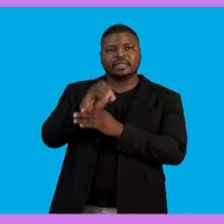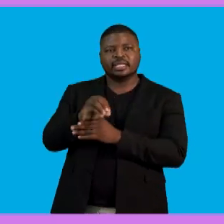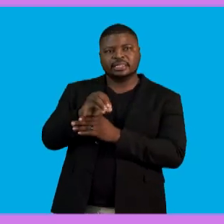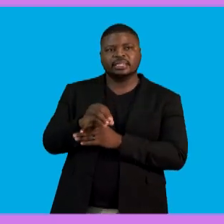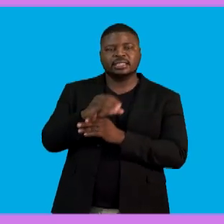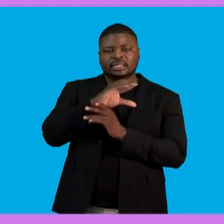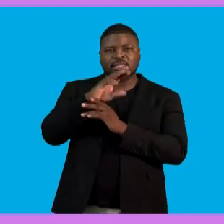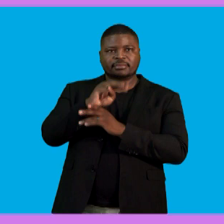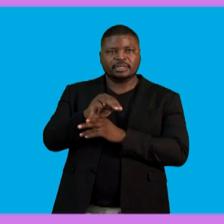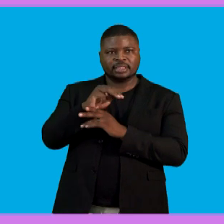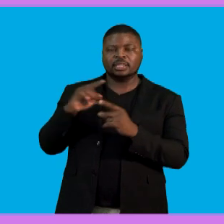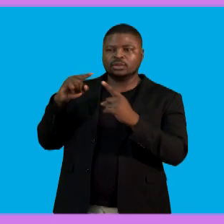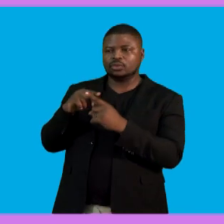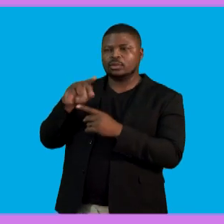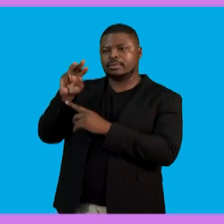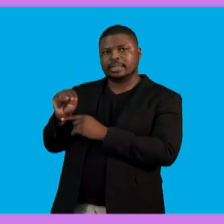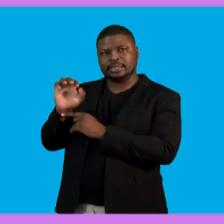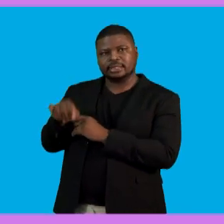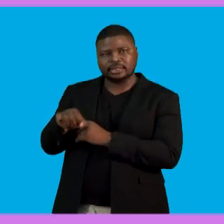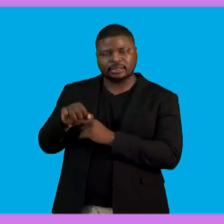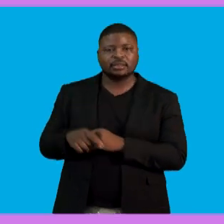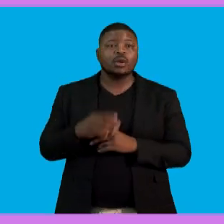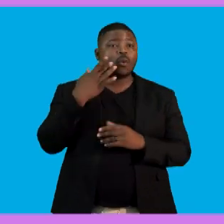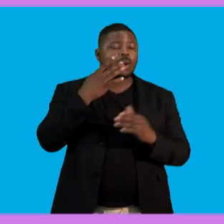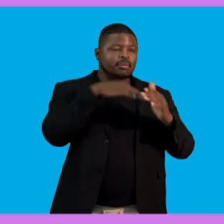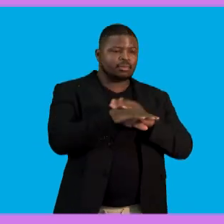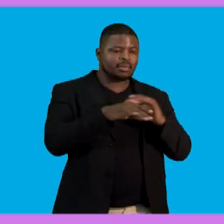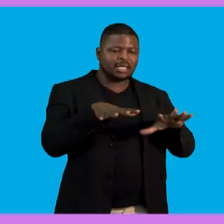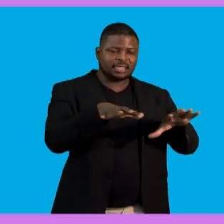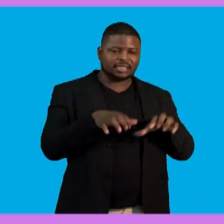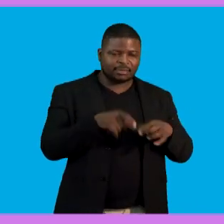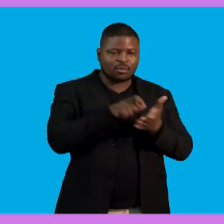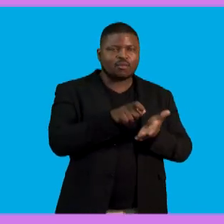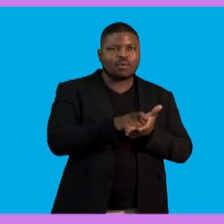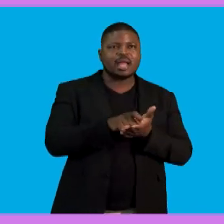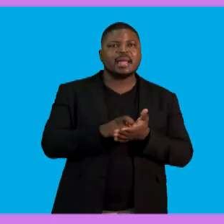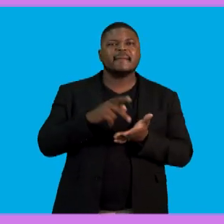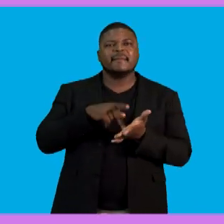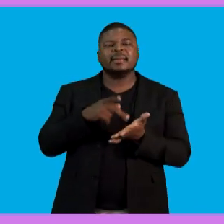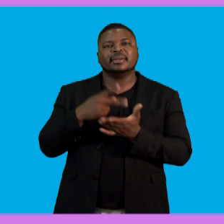530 centimeter to millimeter. So when you get to an examination, when you're writing paper 2, then what